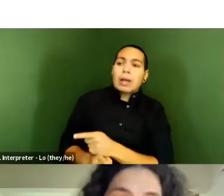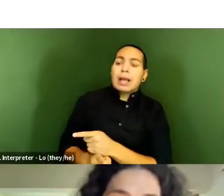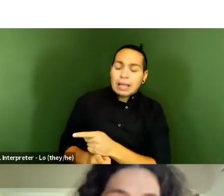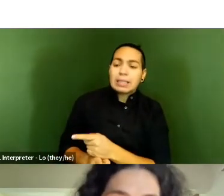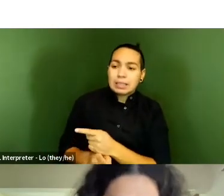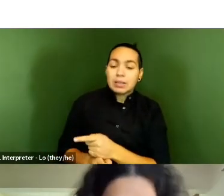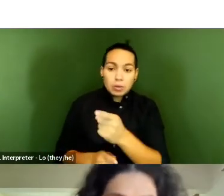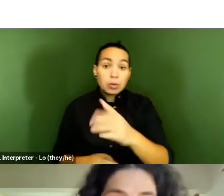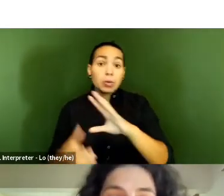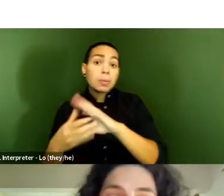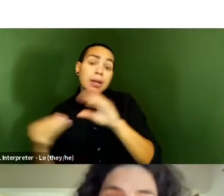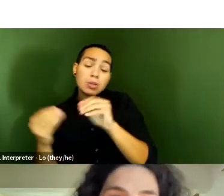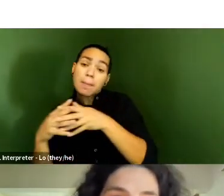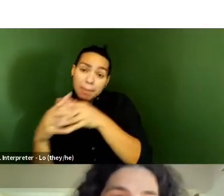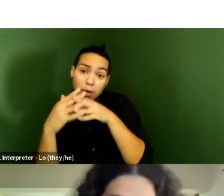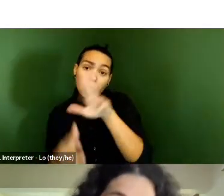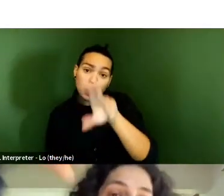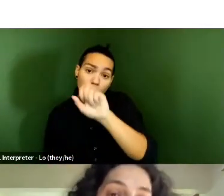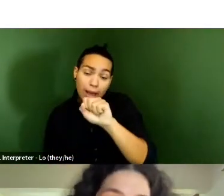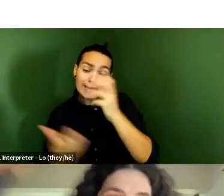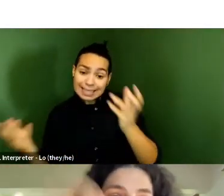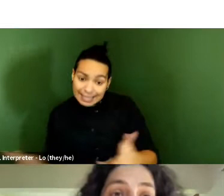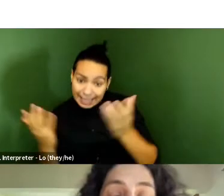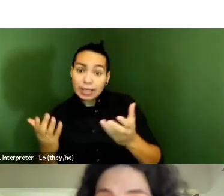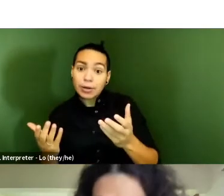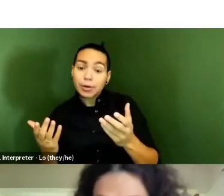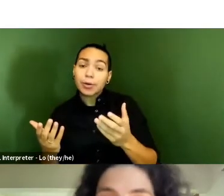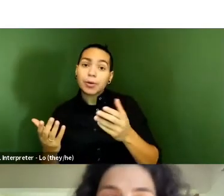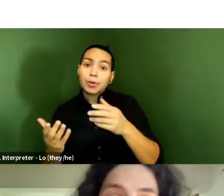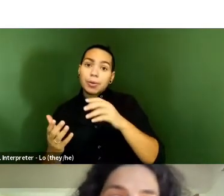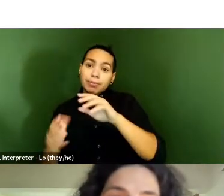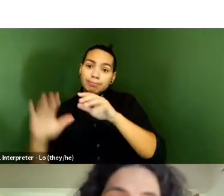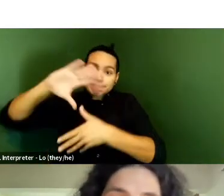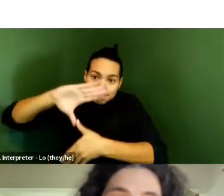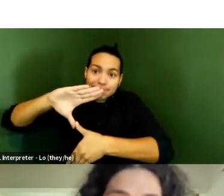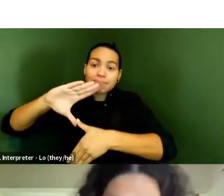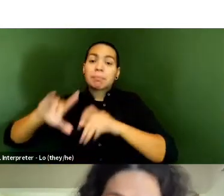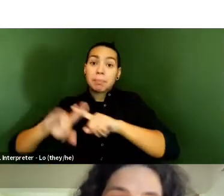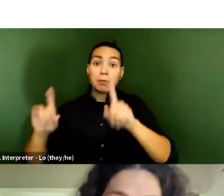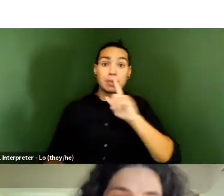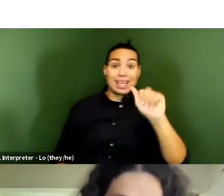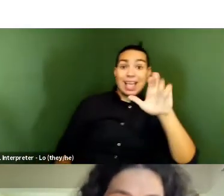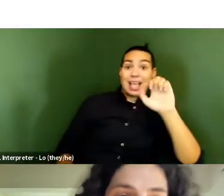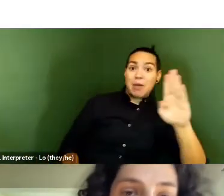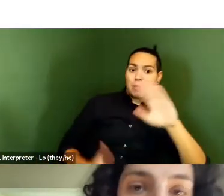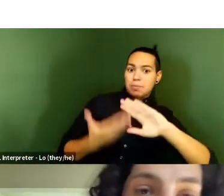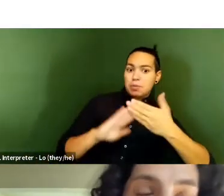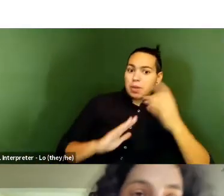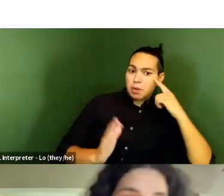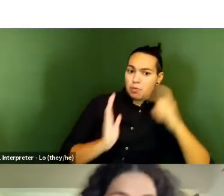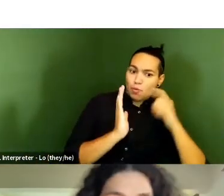focused on the United States and America and the Americas, but the Arab community was saying, yes, that